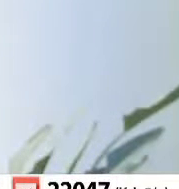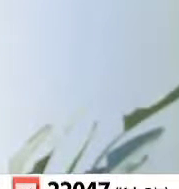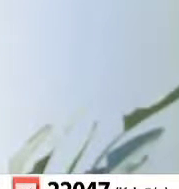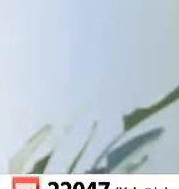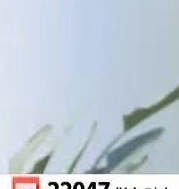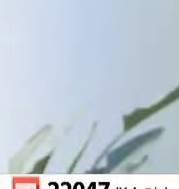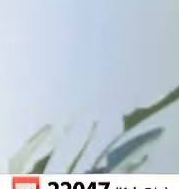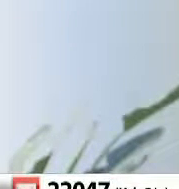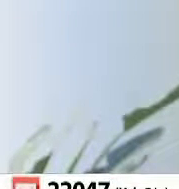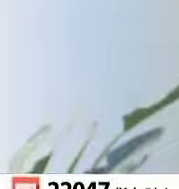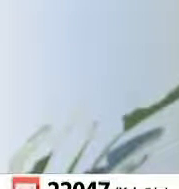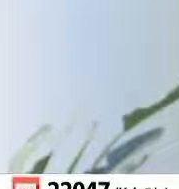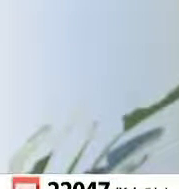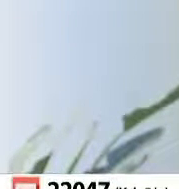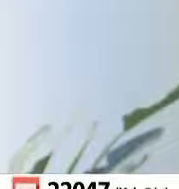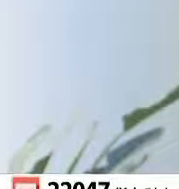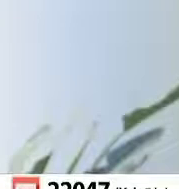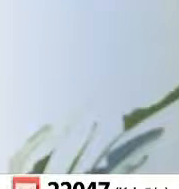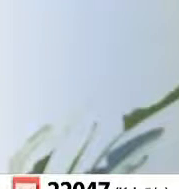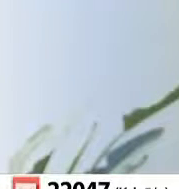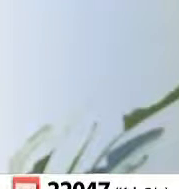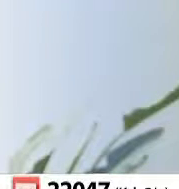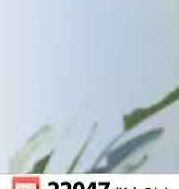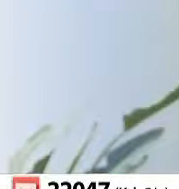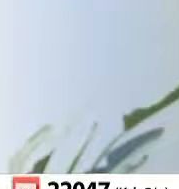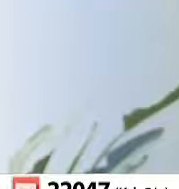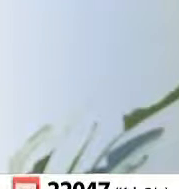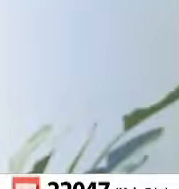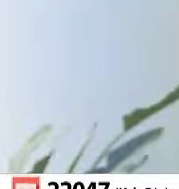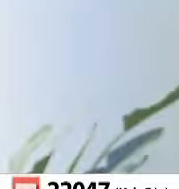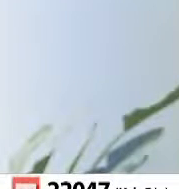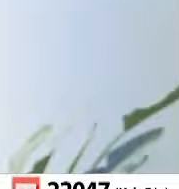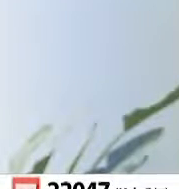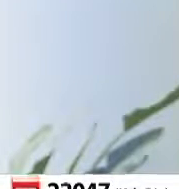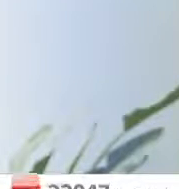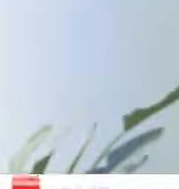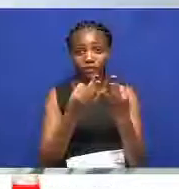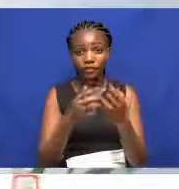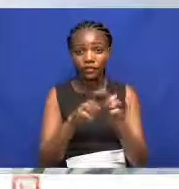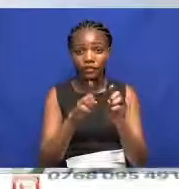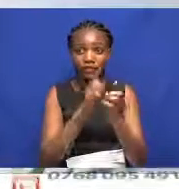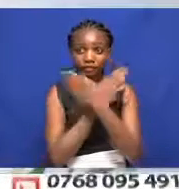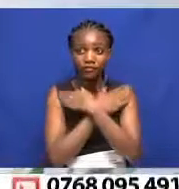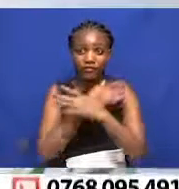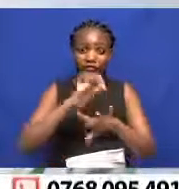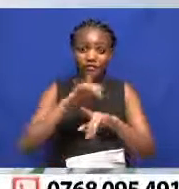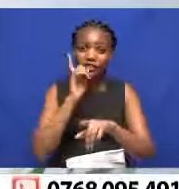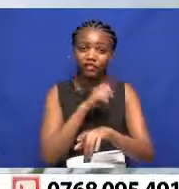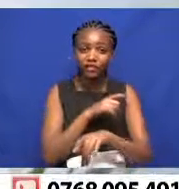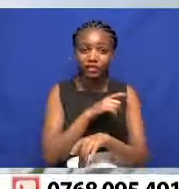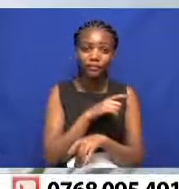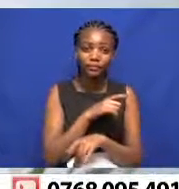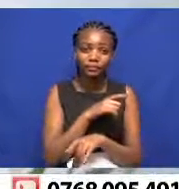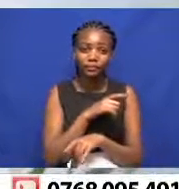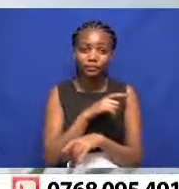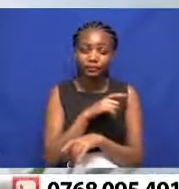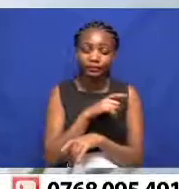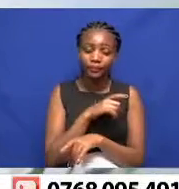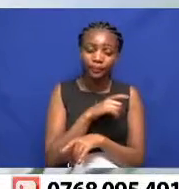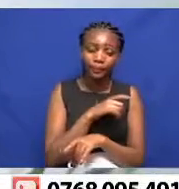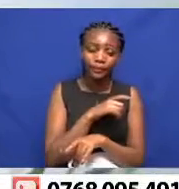to 10 healthcare workers. Again, our sincere condolences to the families and relatives of those who have left